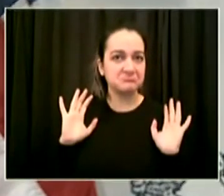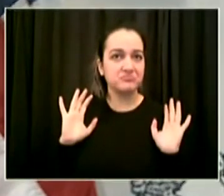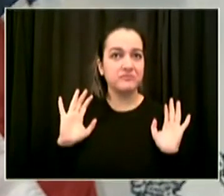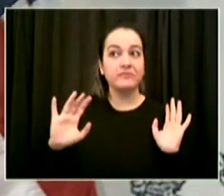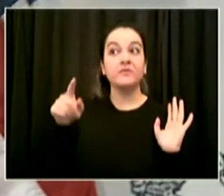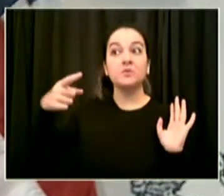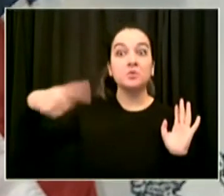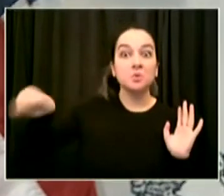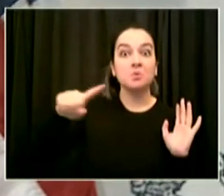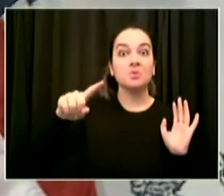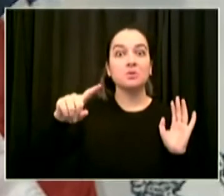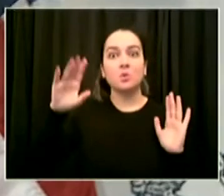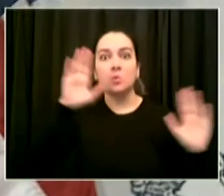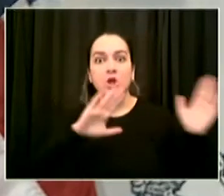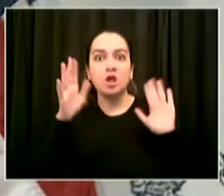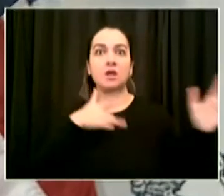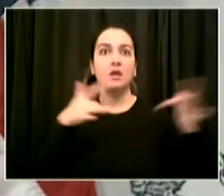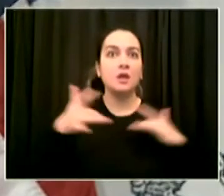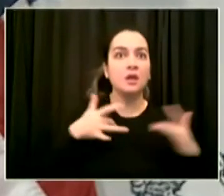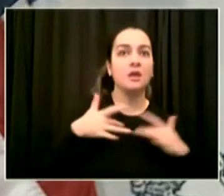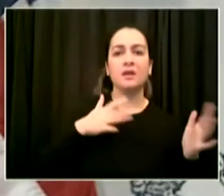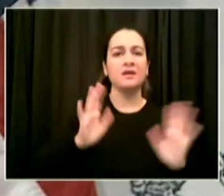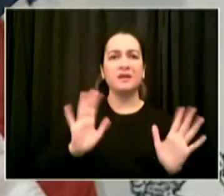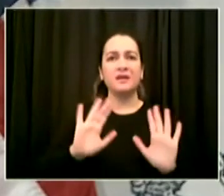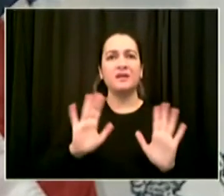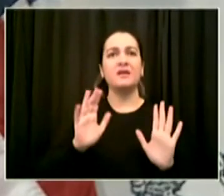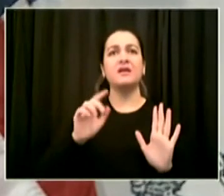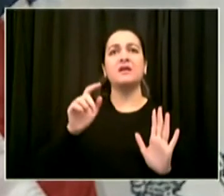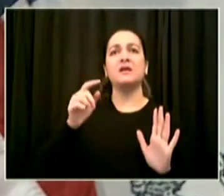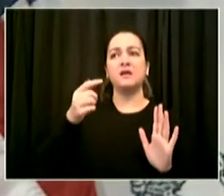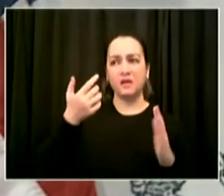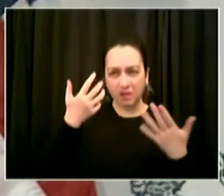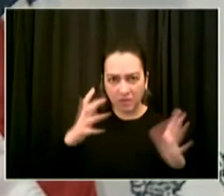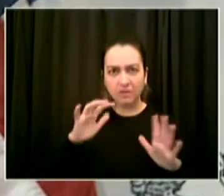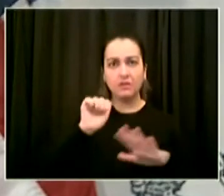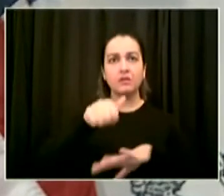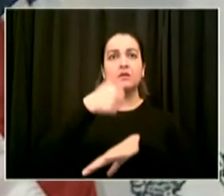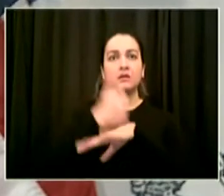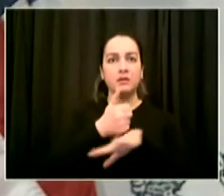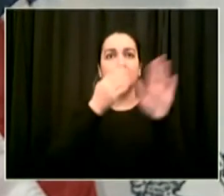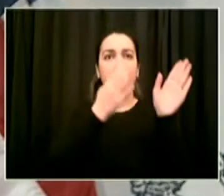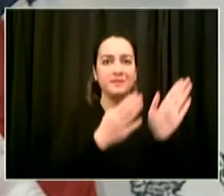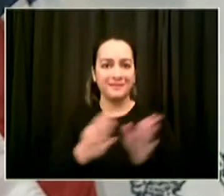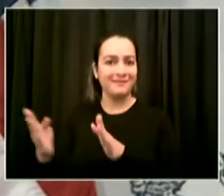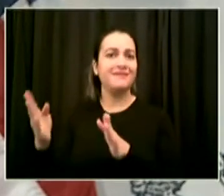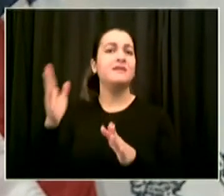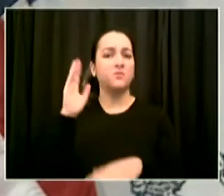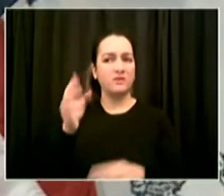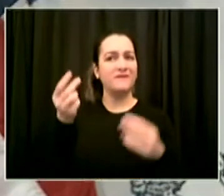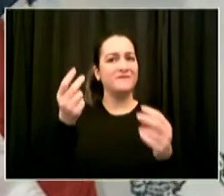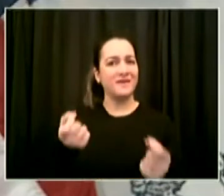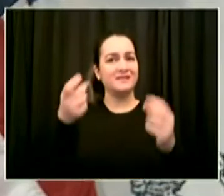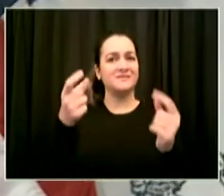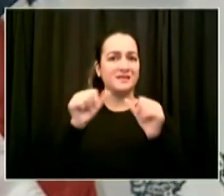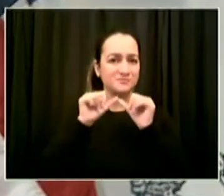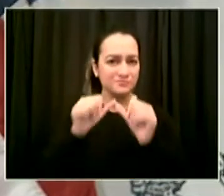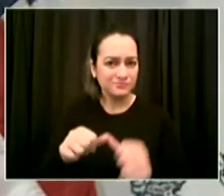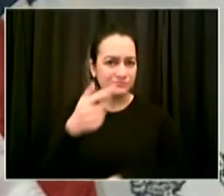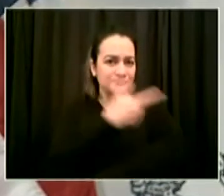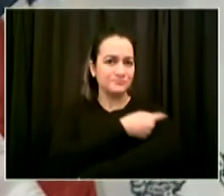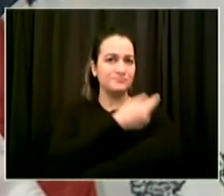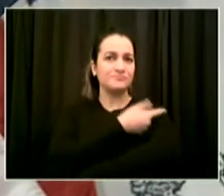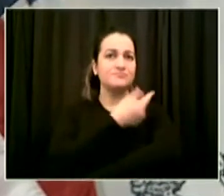At the high point, we got close to 250,000 in a week. We proved to ourselves we could get as high as 500,000 in a week,